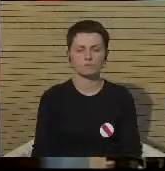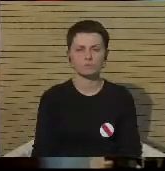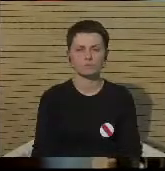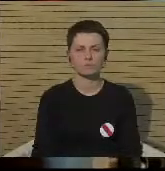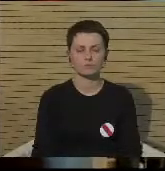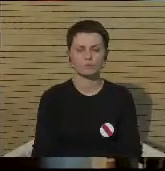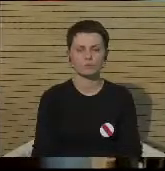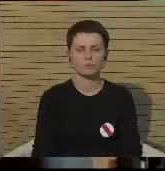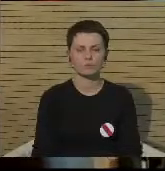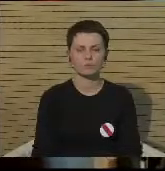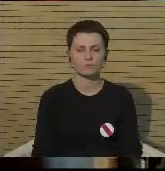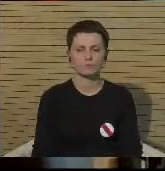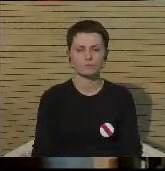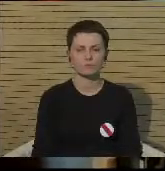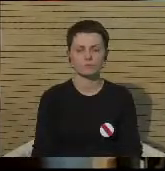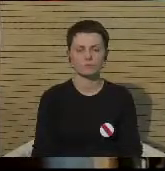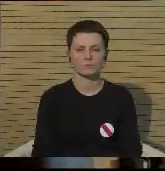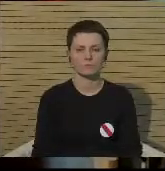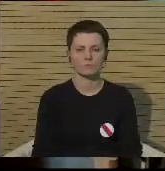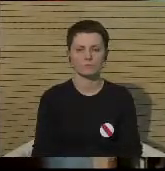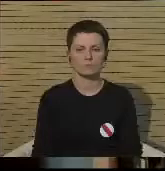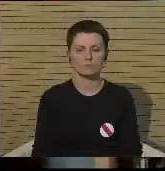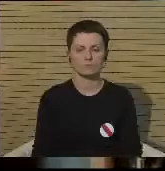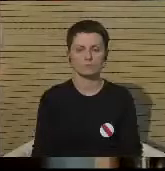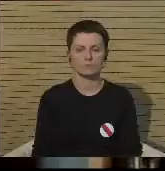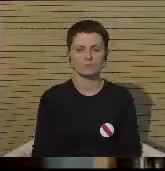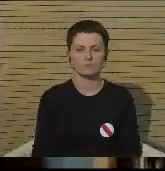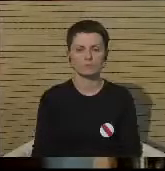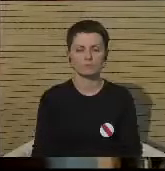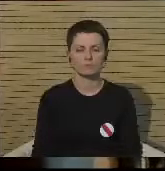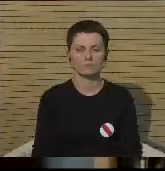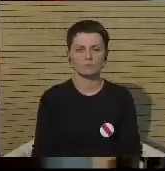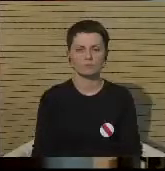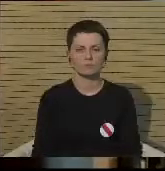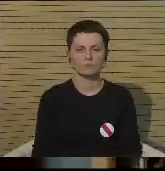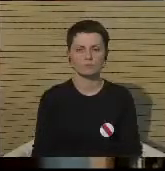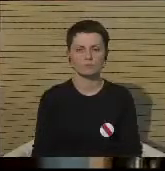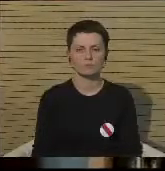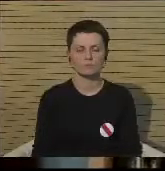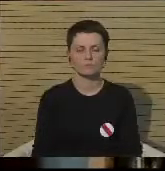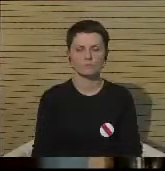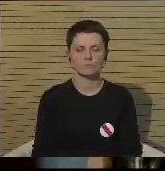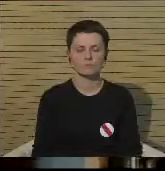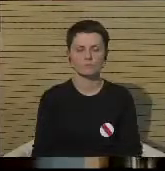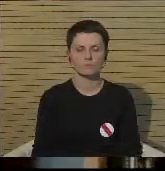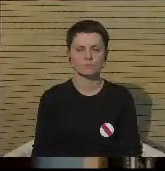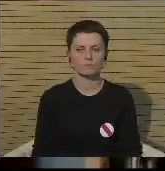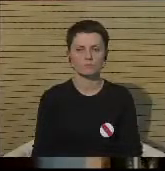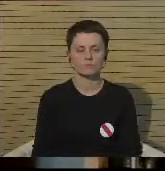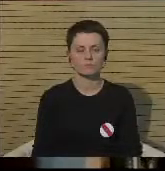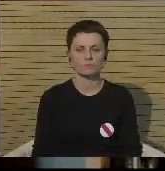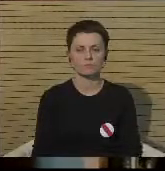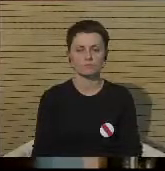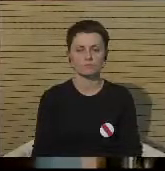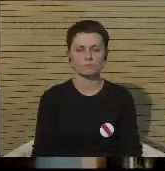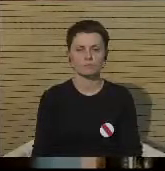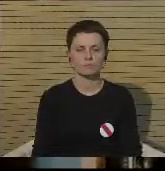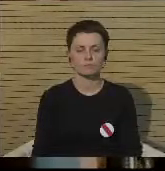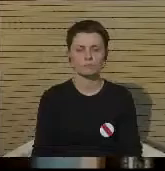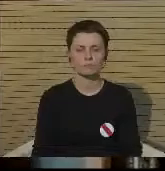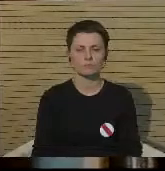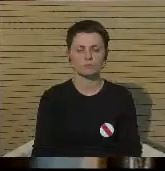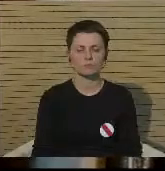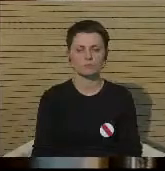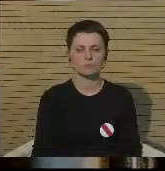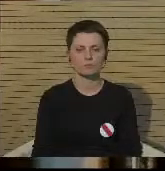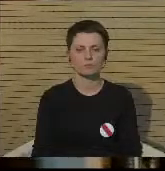aggressiveness will be destroyed. Fighting against people, about families, about students, and forcing people to